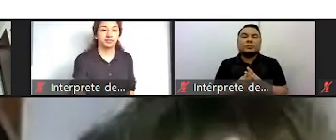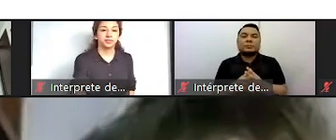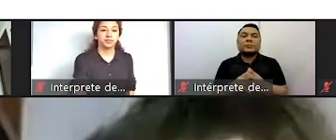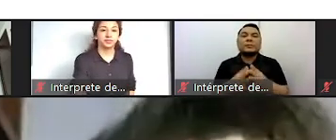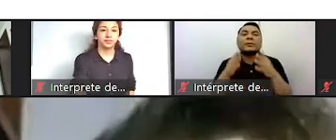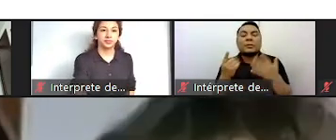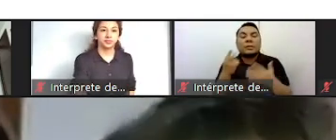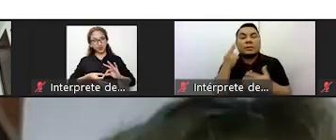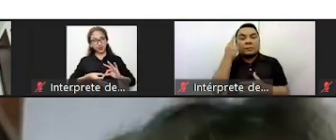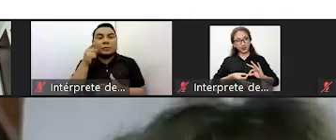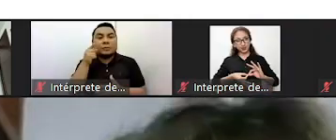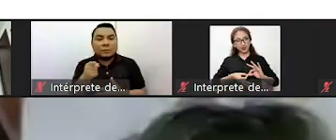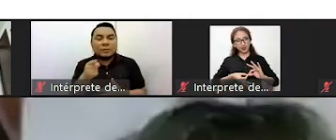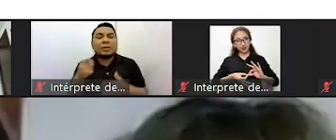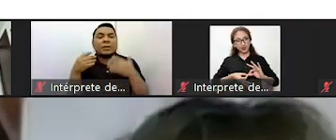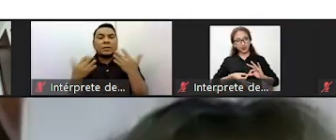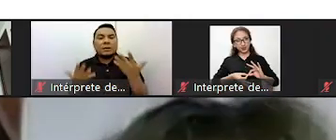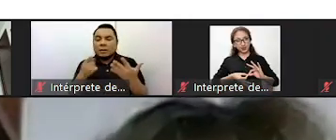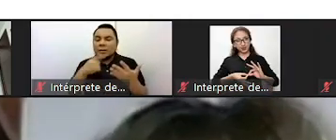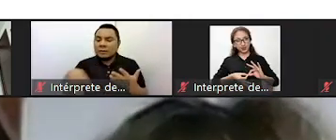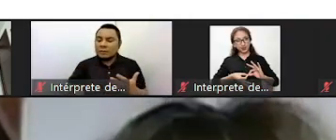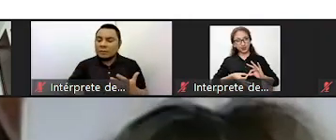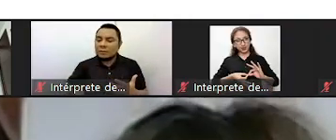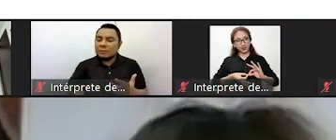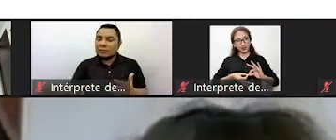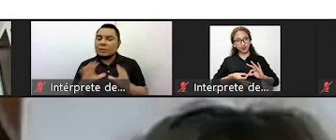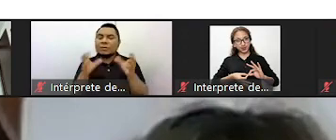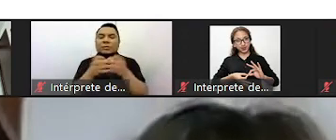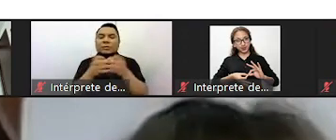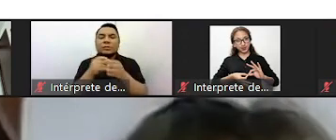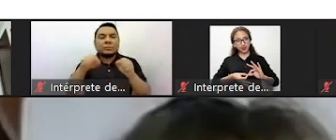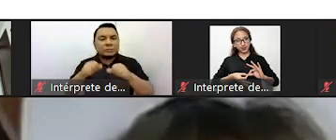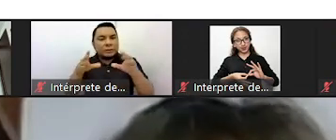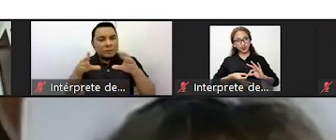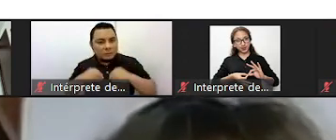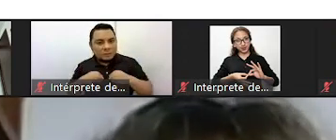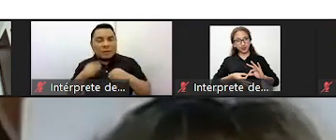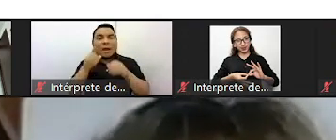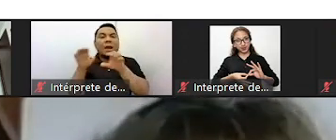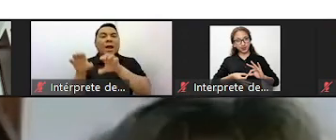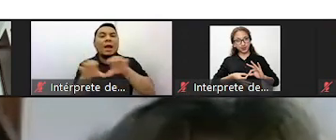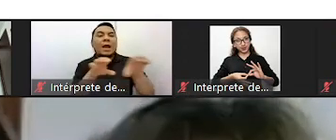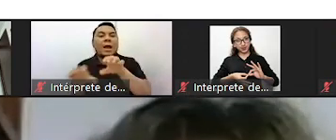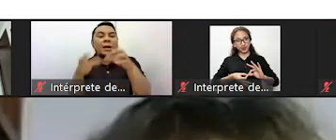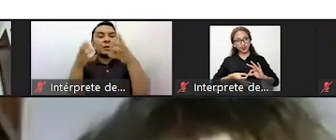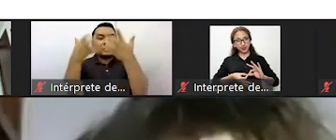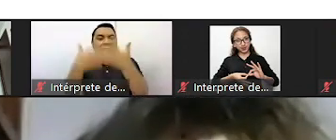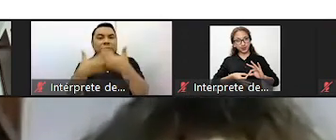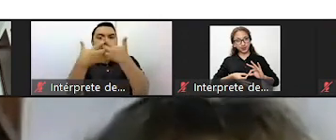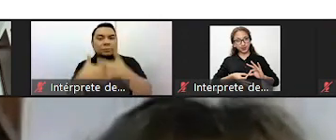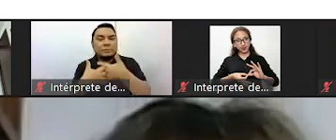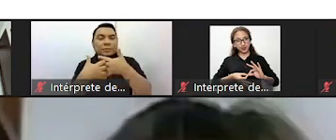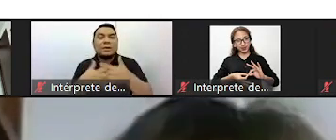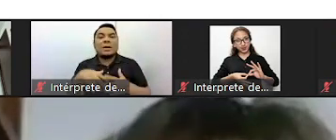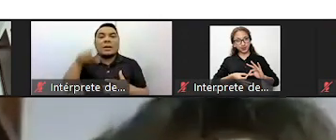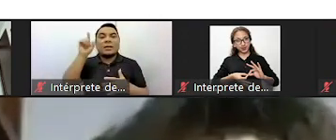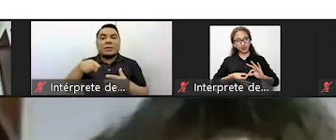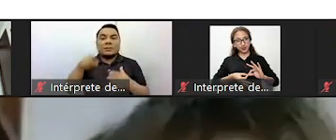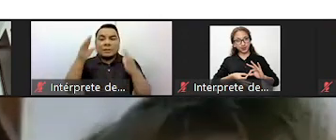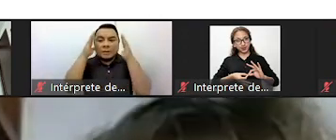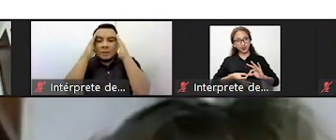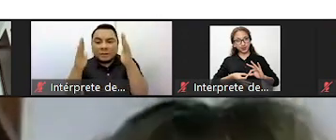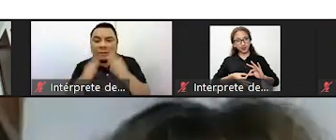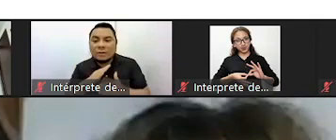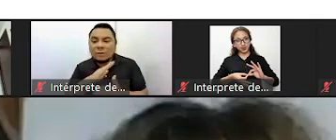good policies but not implemented so despite the fact that the business acknowledged that the business